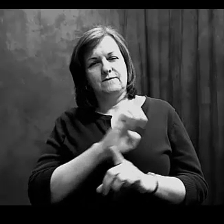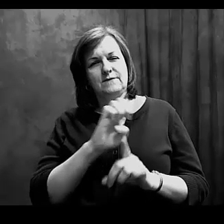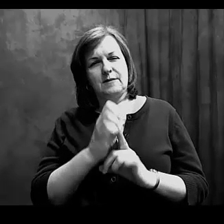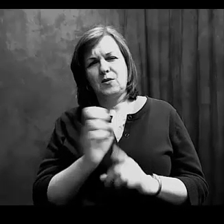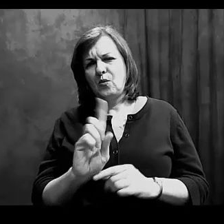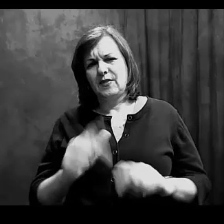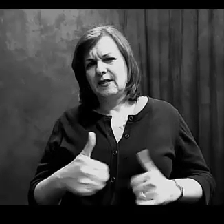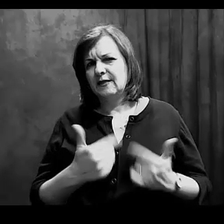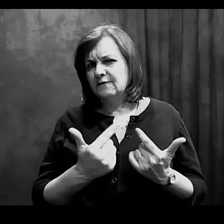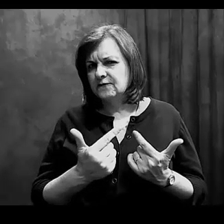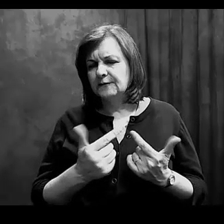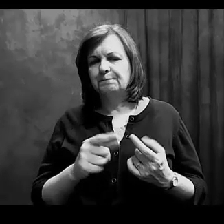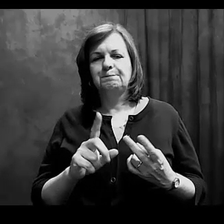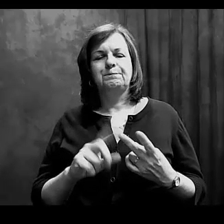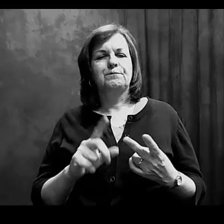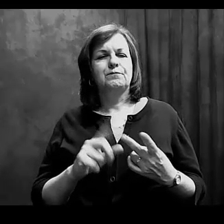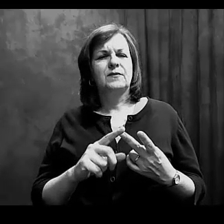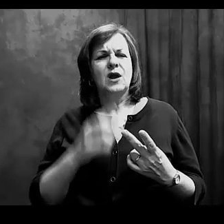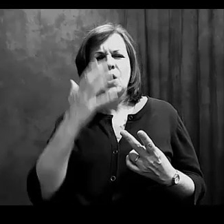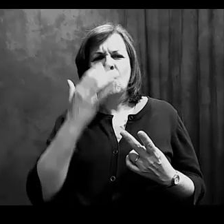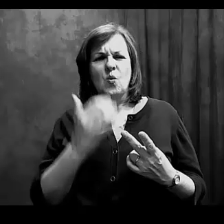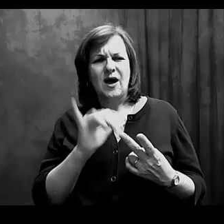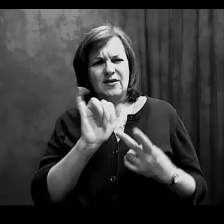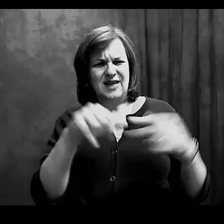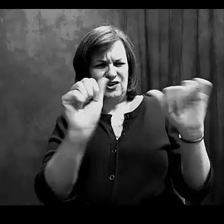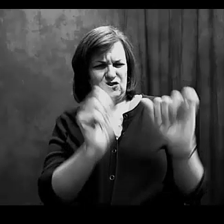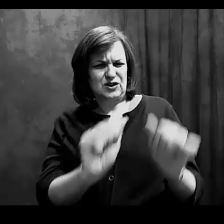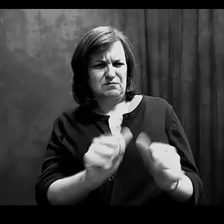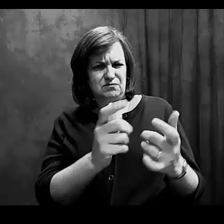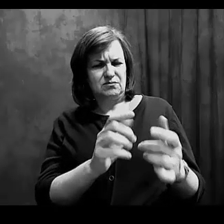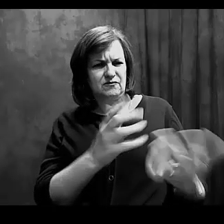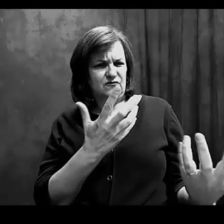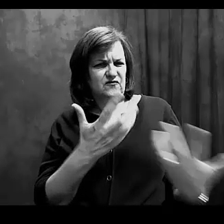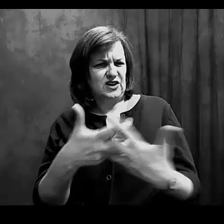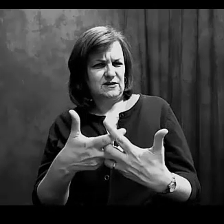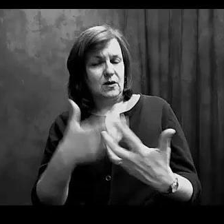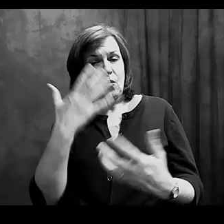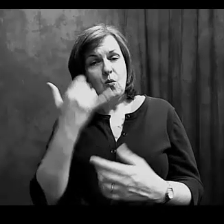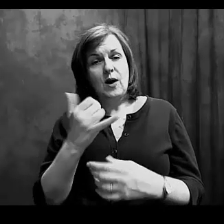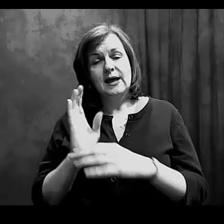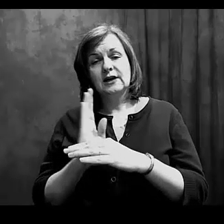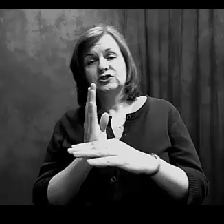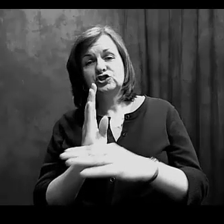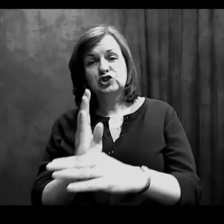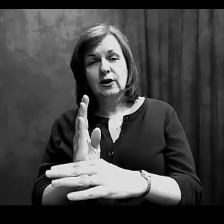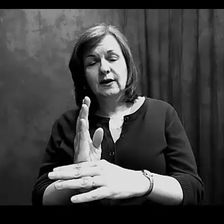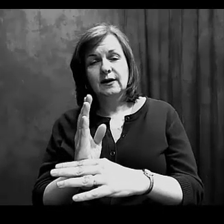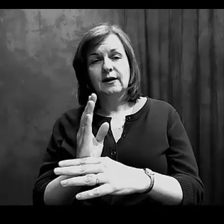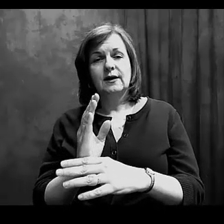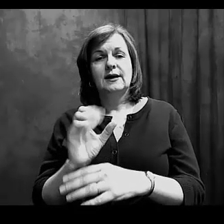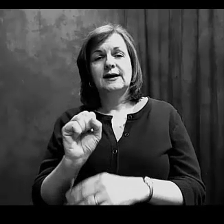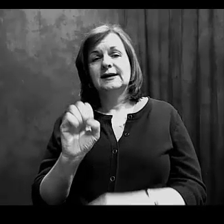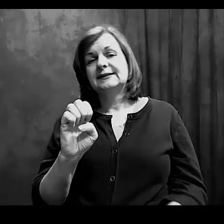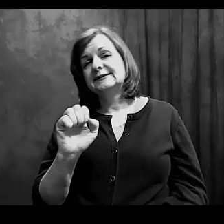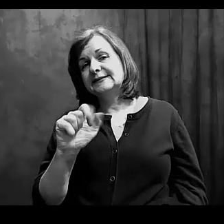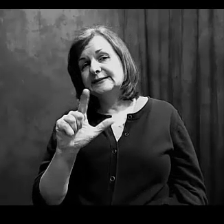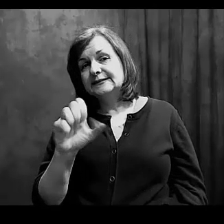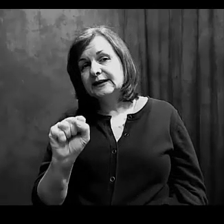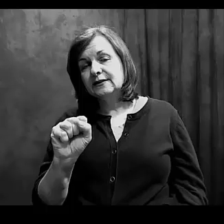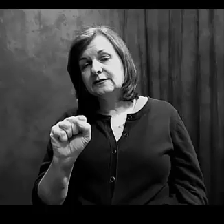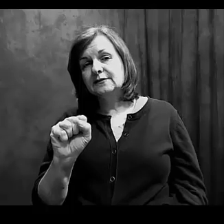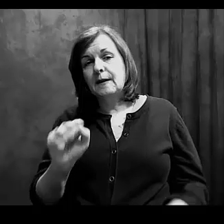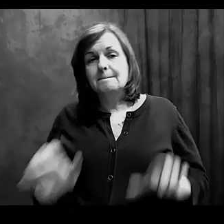live, why they might have a particular form, like why are sharks and seals and